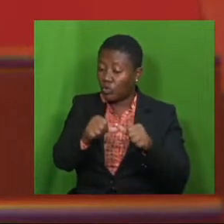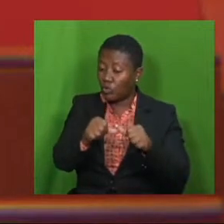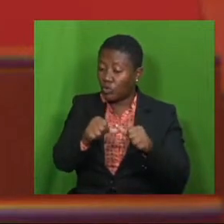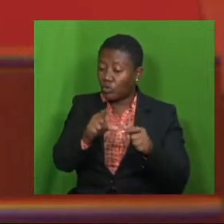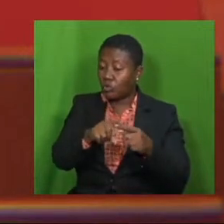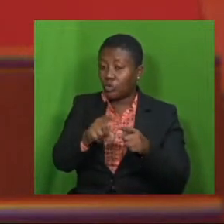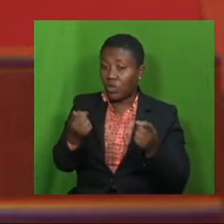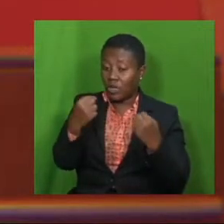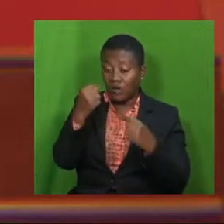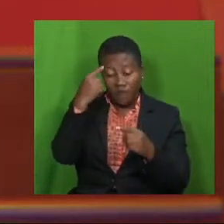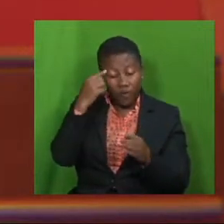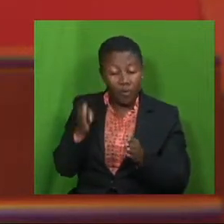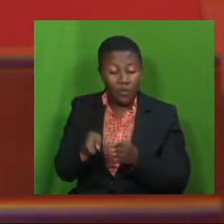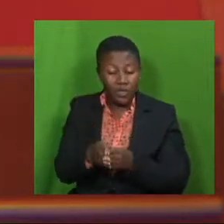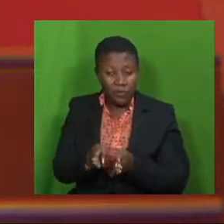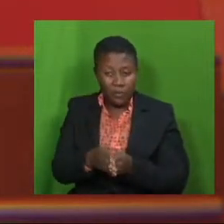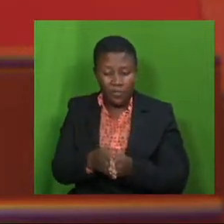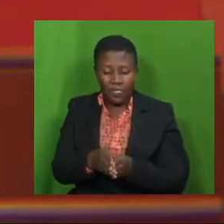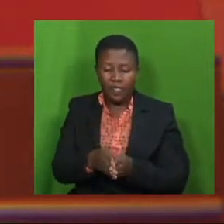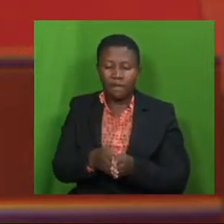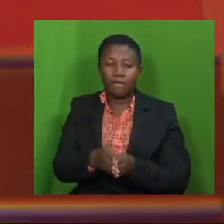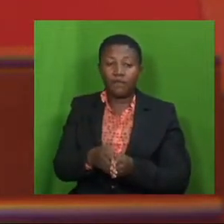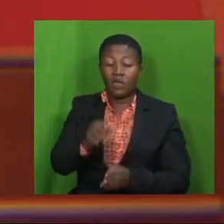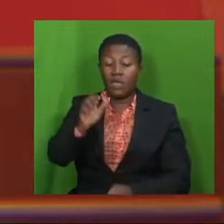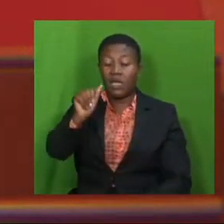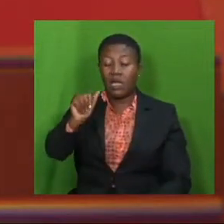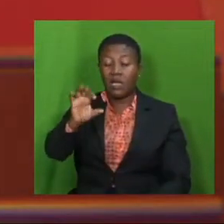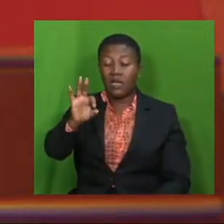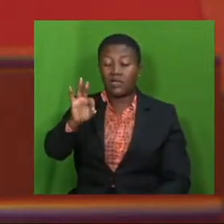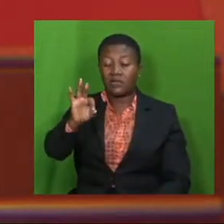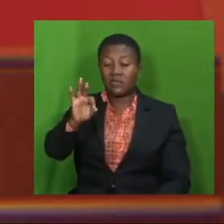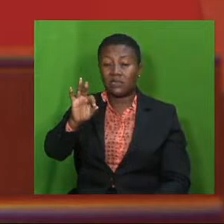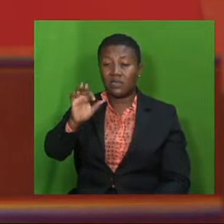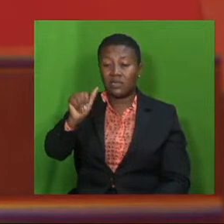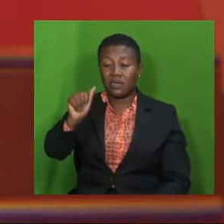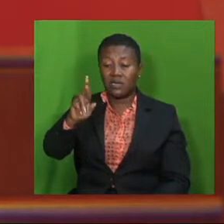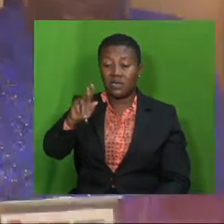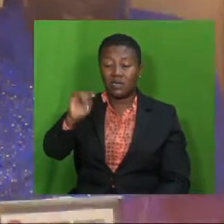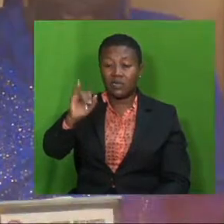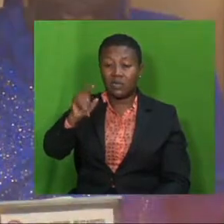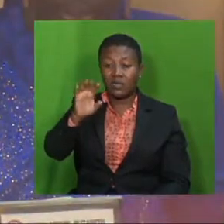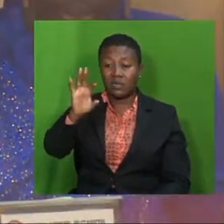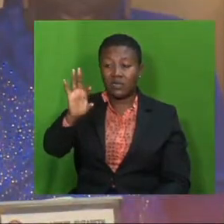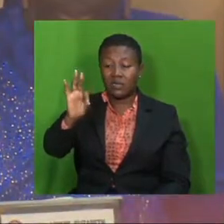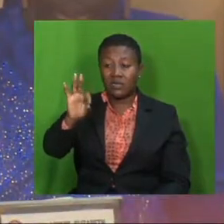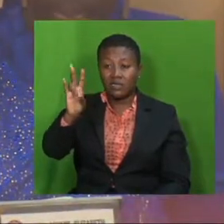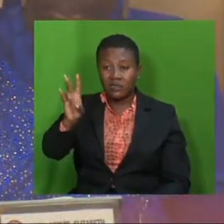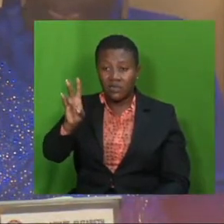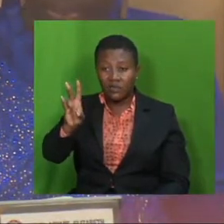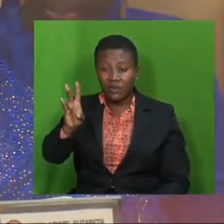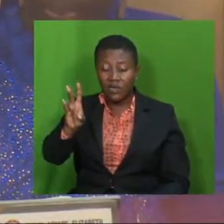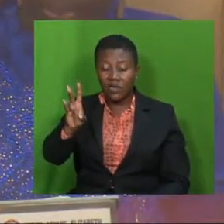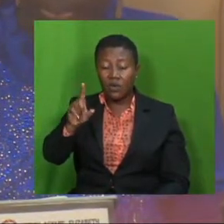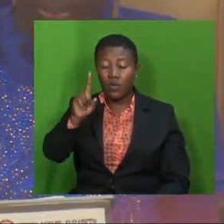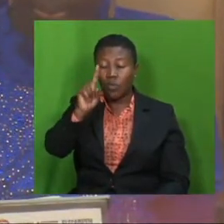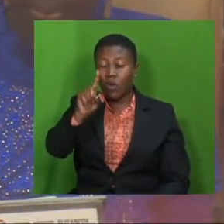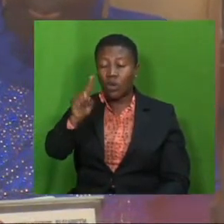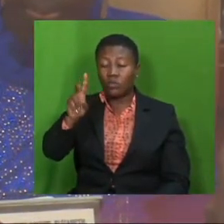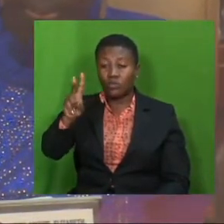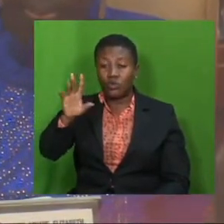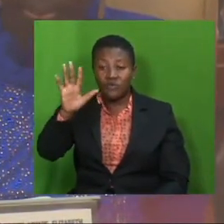In furtherance of Article 97, Article 1125 of the Constitution, as